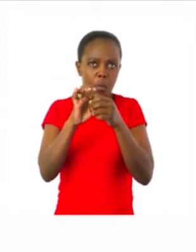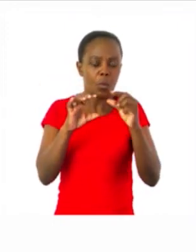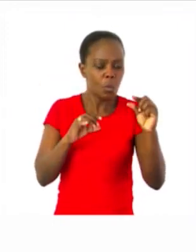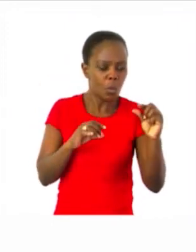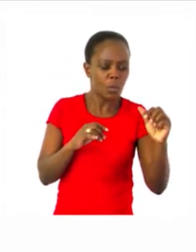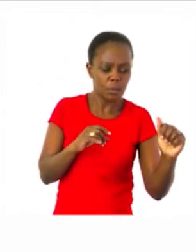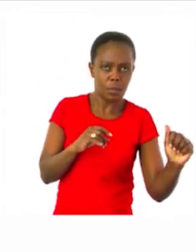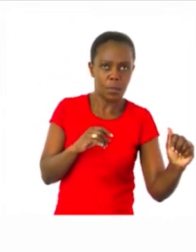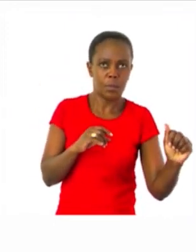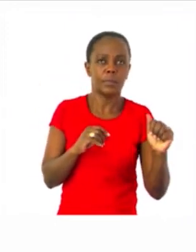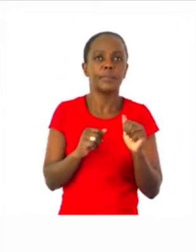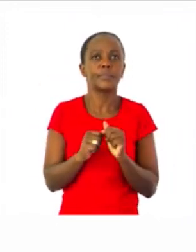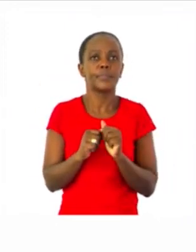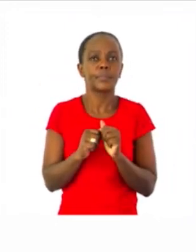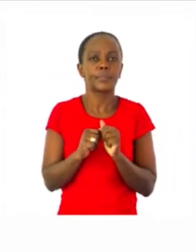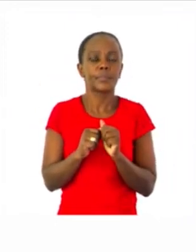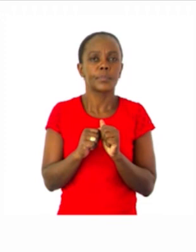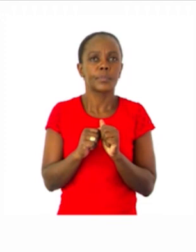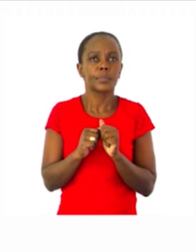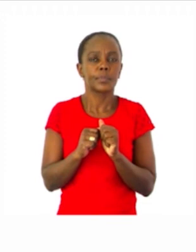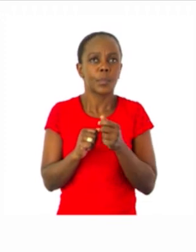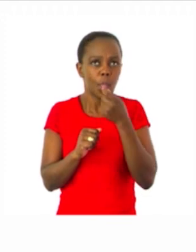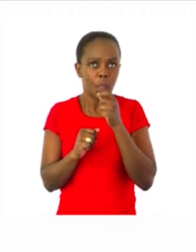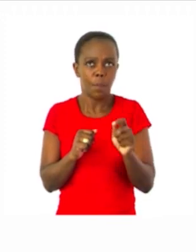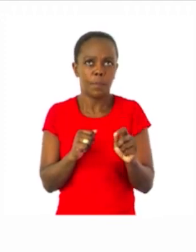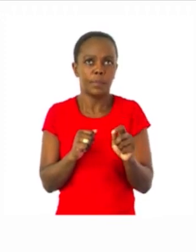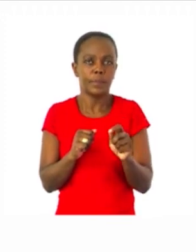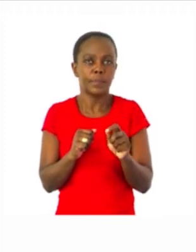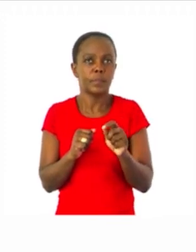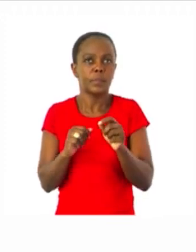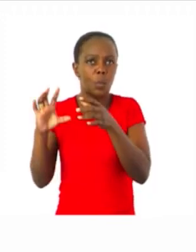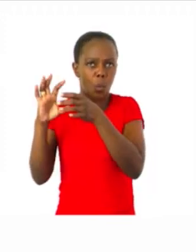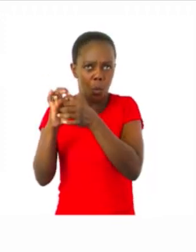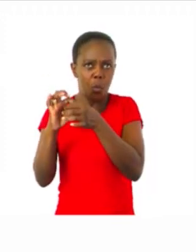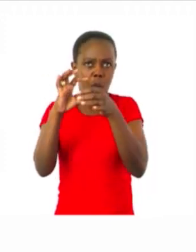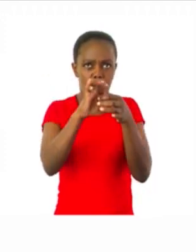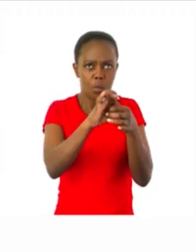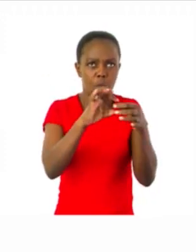letter A. All you need to do is to take your pencil and match the letters.